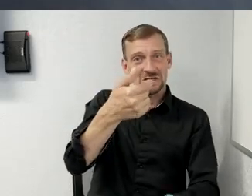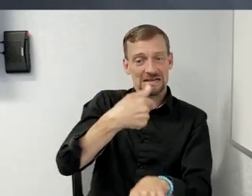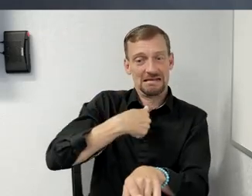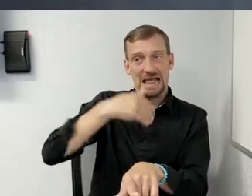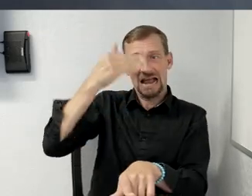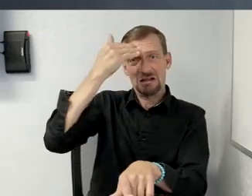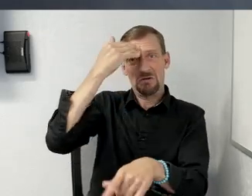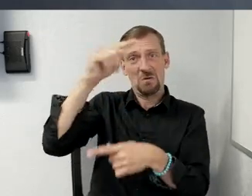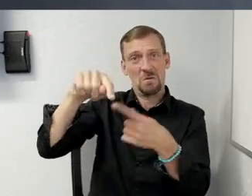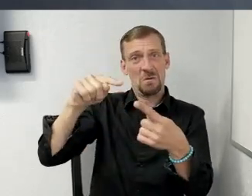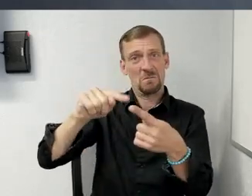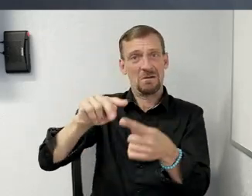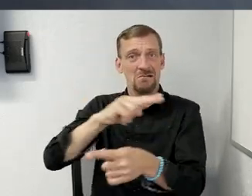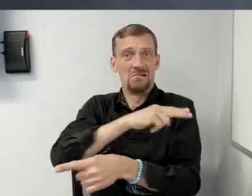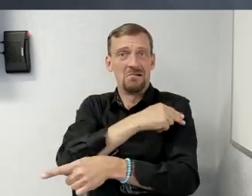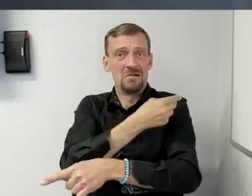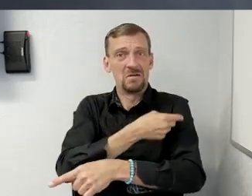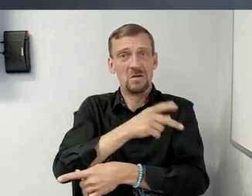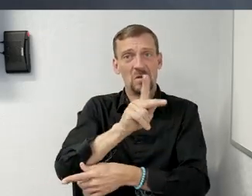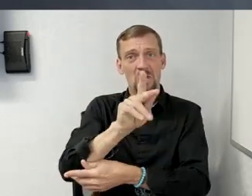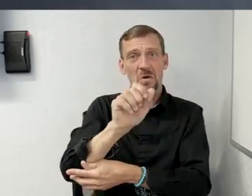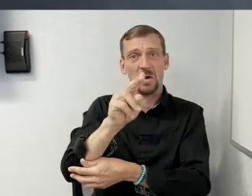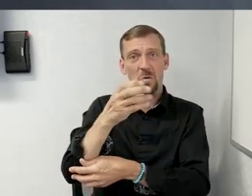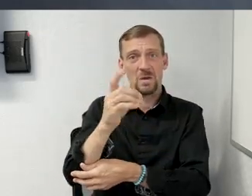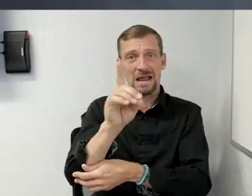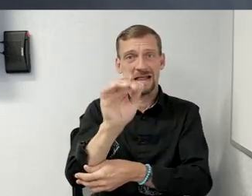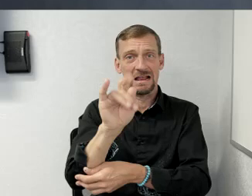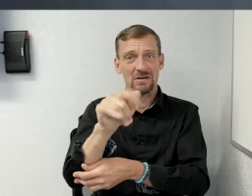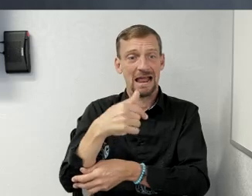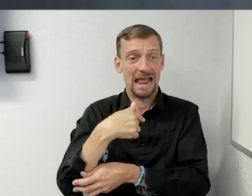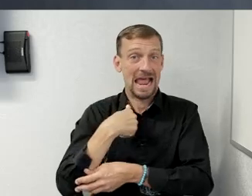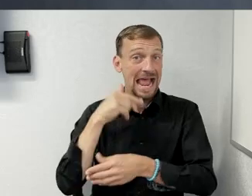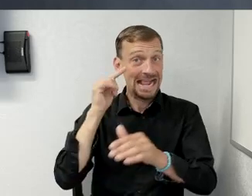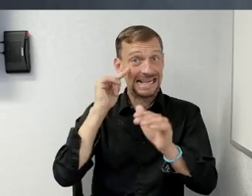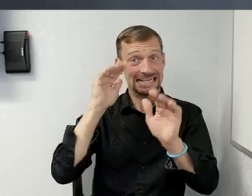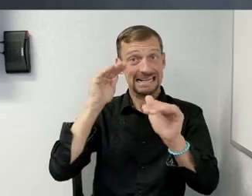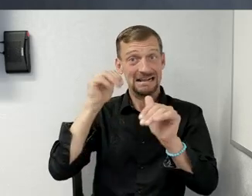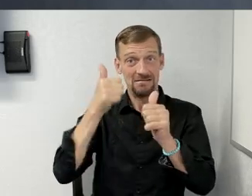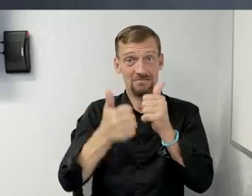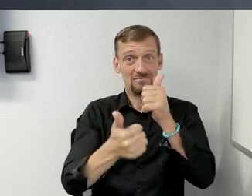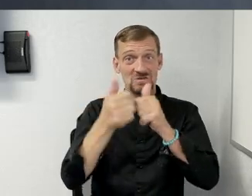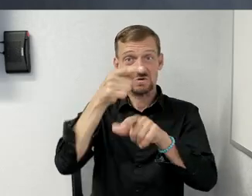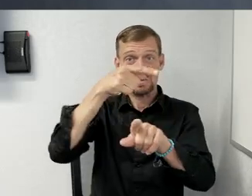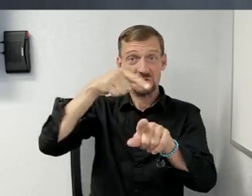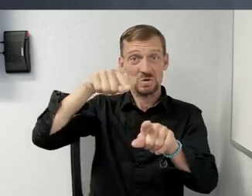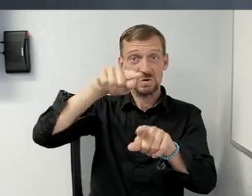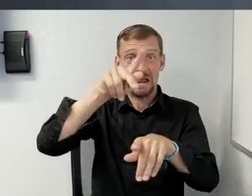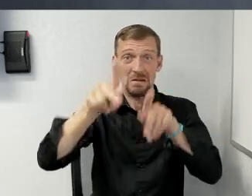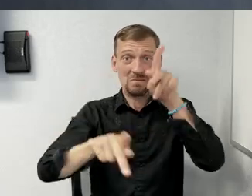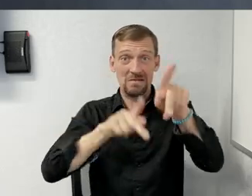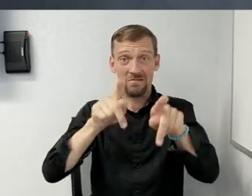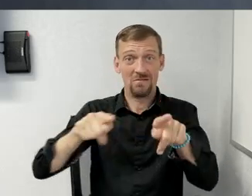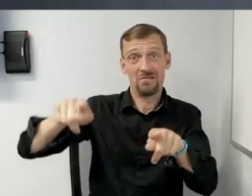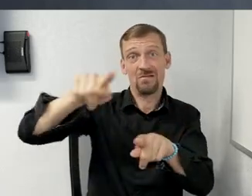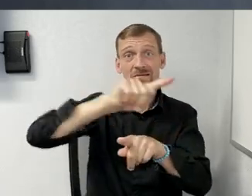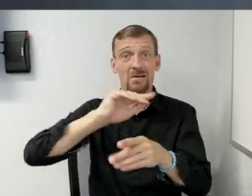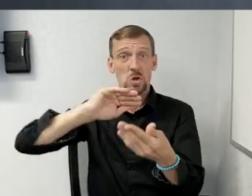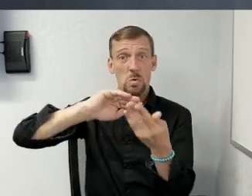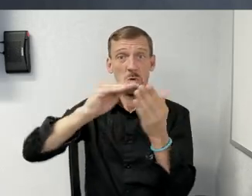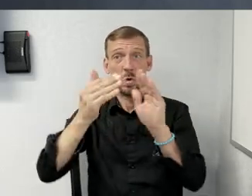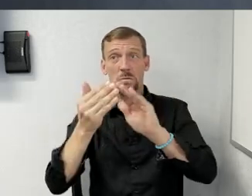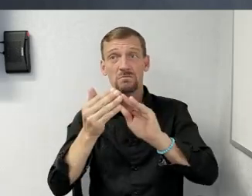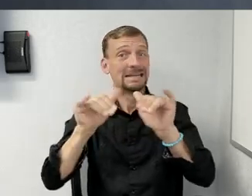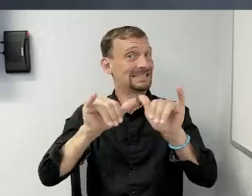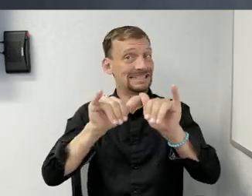Delta. And I suspect that many of you out there and citizens of the community are